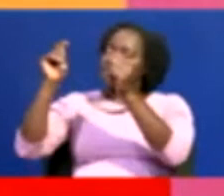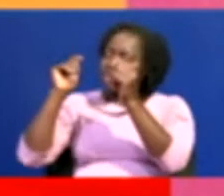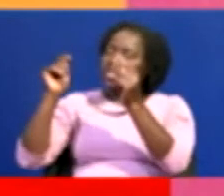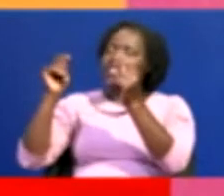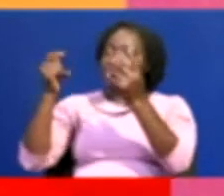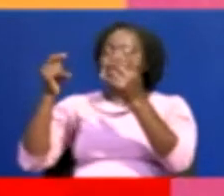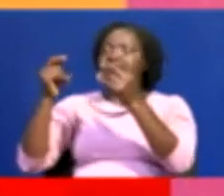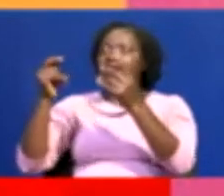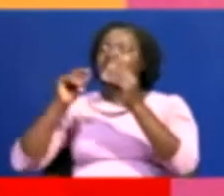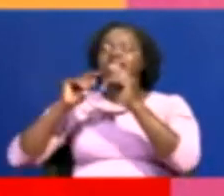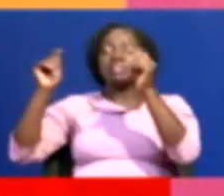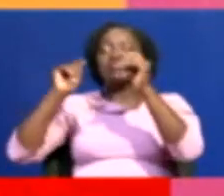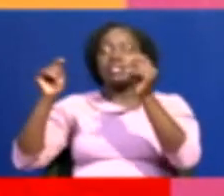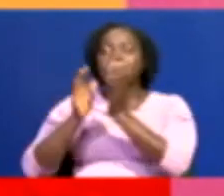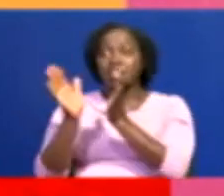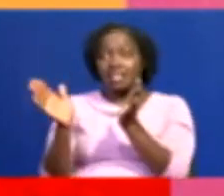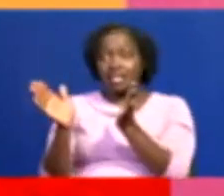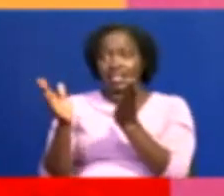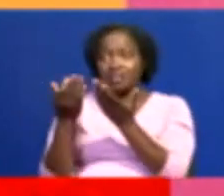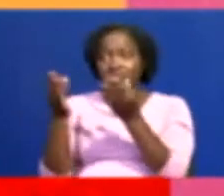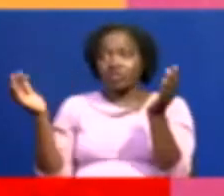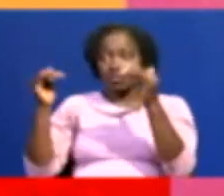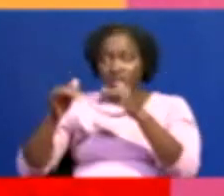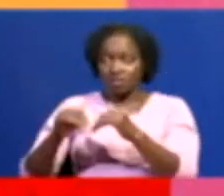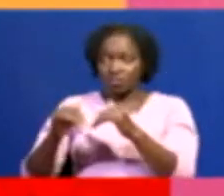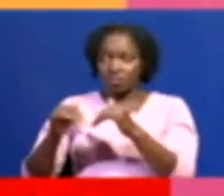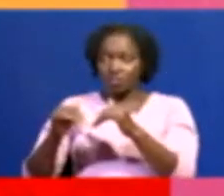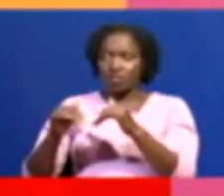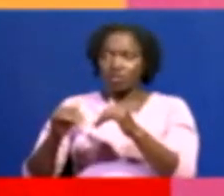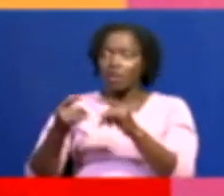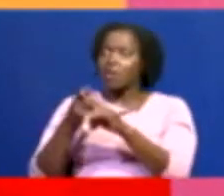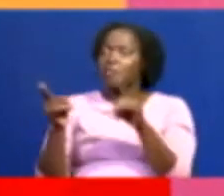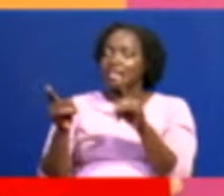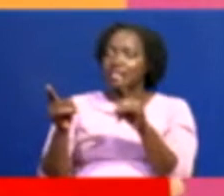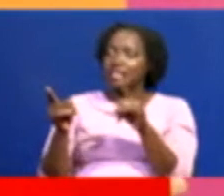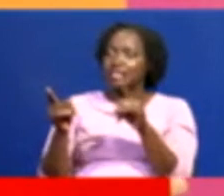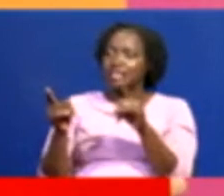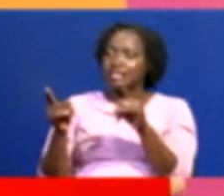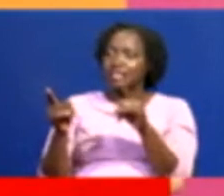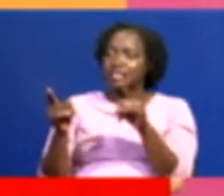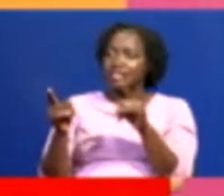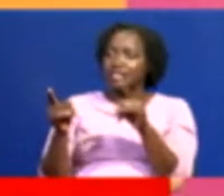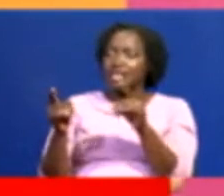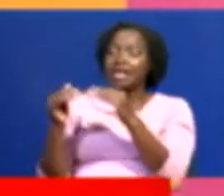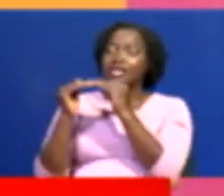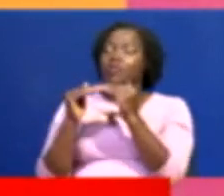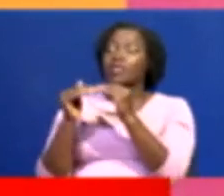and demonstrate, and generally the freedom to assemble, you know, but this is equally captured